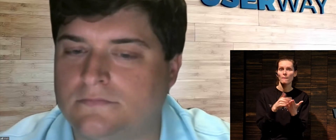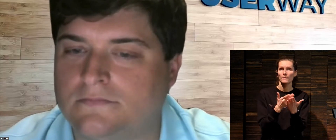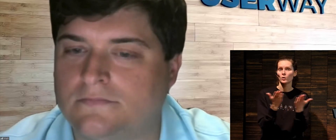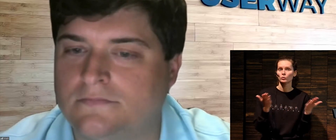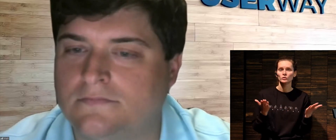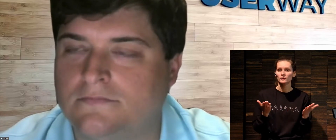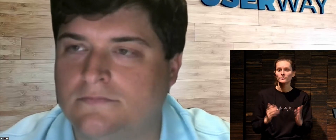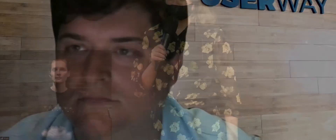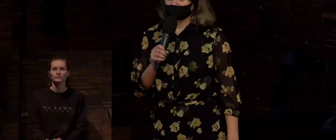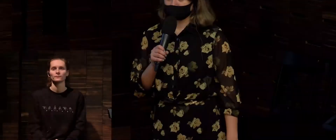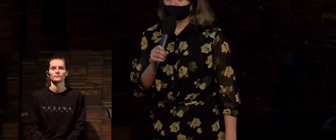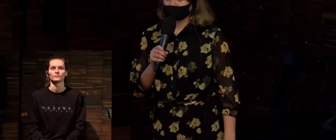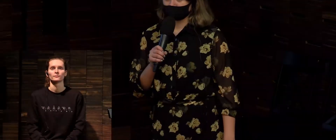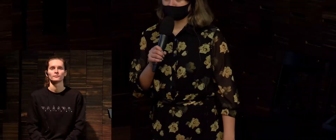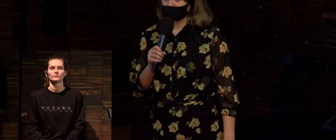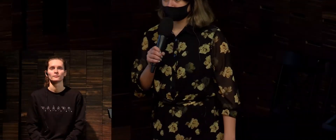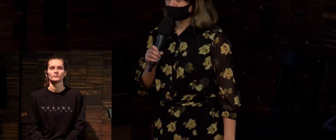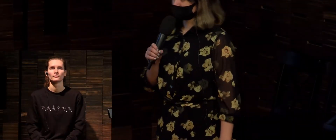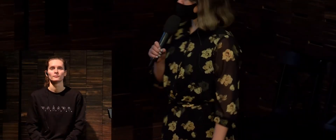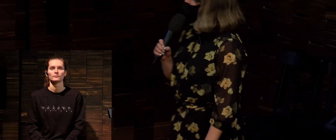Any other questions from the audience?